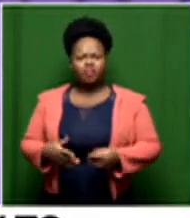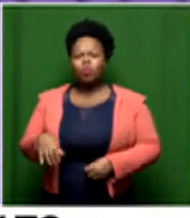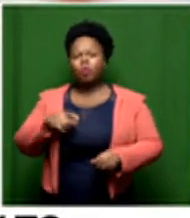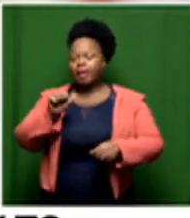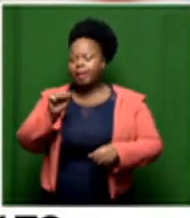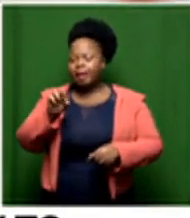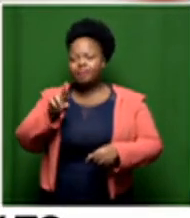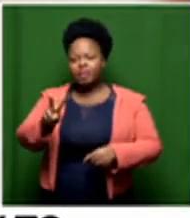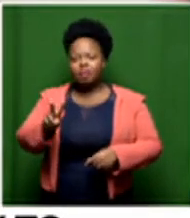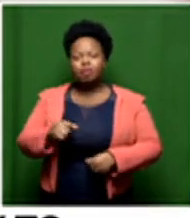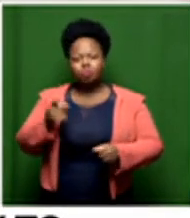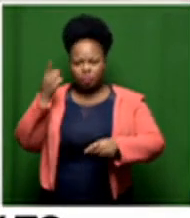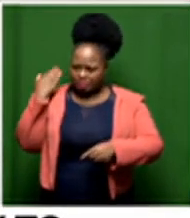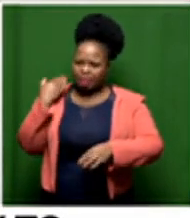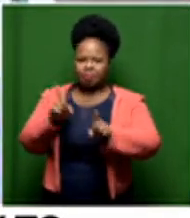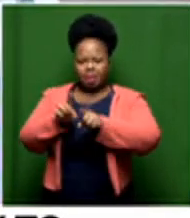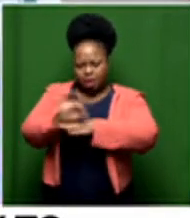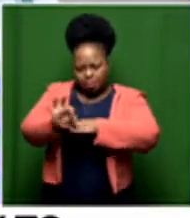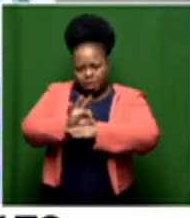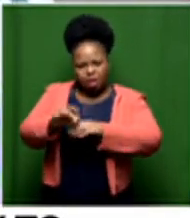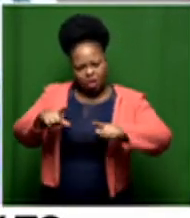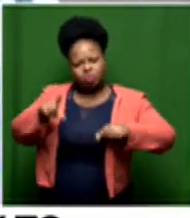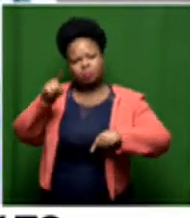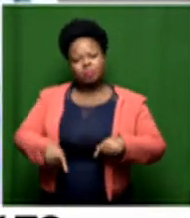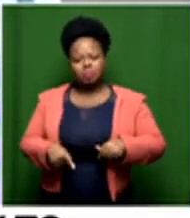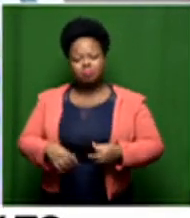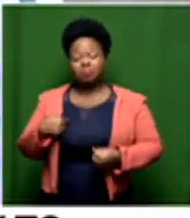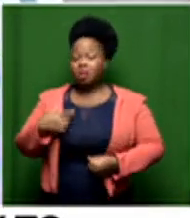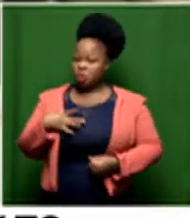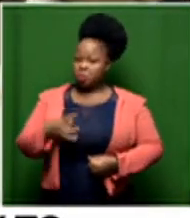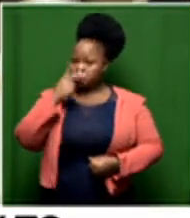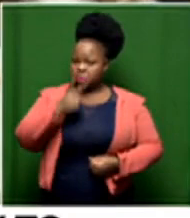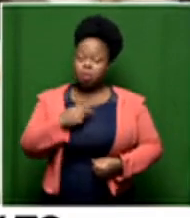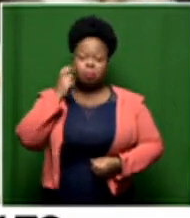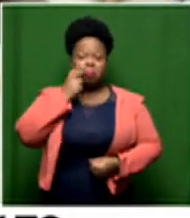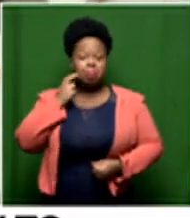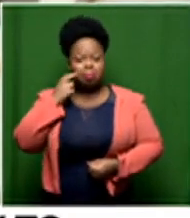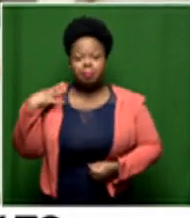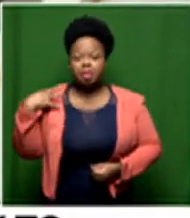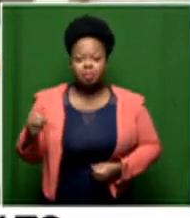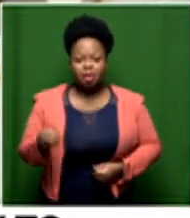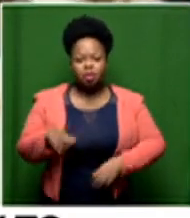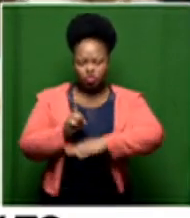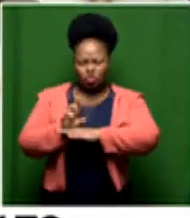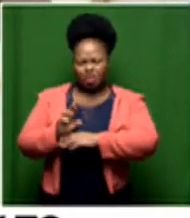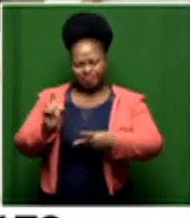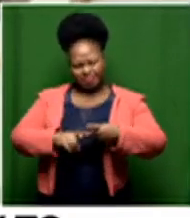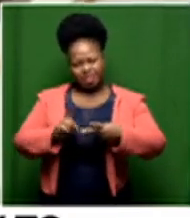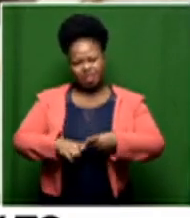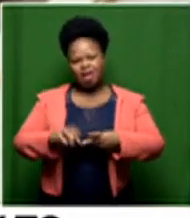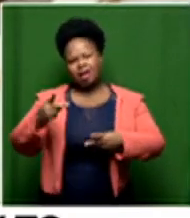We need an actual plan. I would like to see, for example, Dr. Mkhize, together with our best virologists